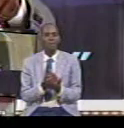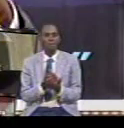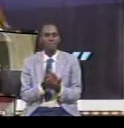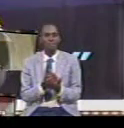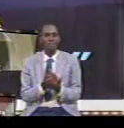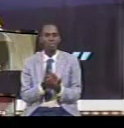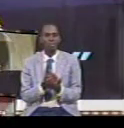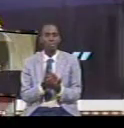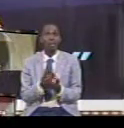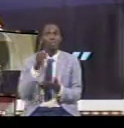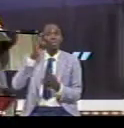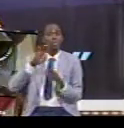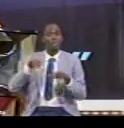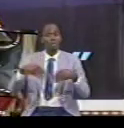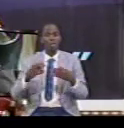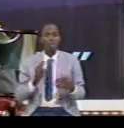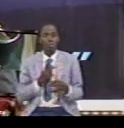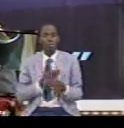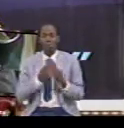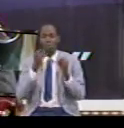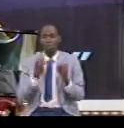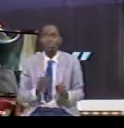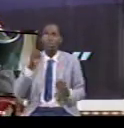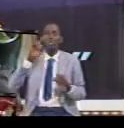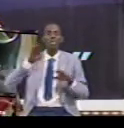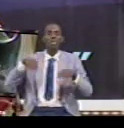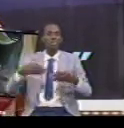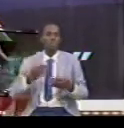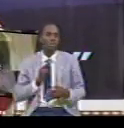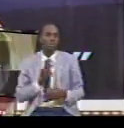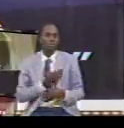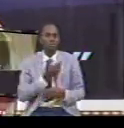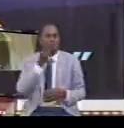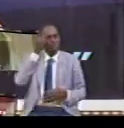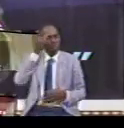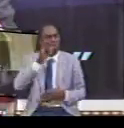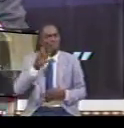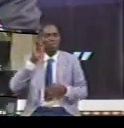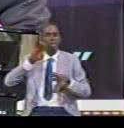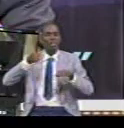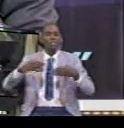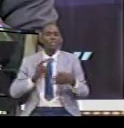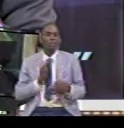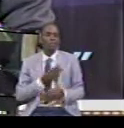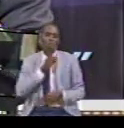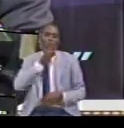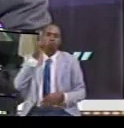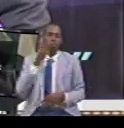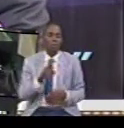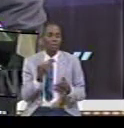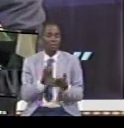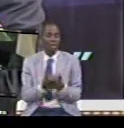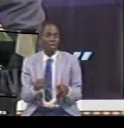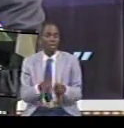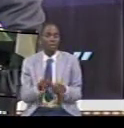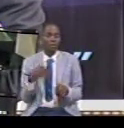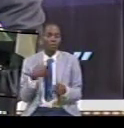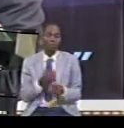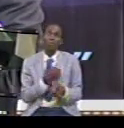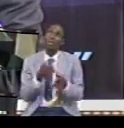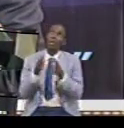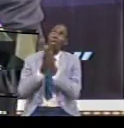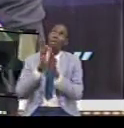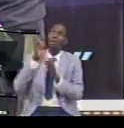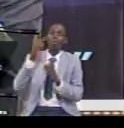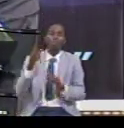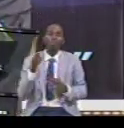Amen. He gives us power, he gives us understanding, and he gives us assurance that as we ask him, and you want to be strong in